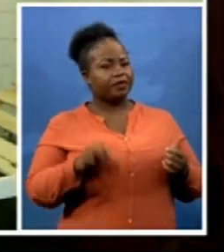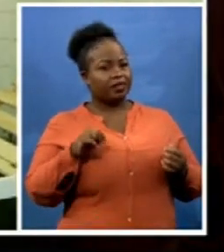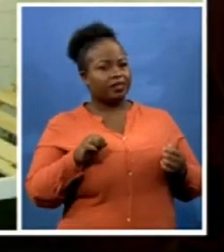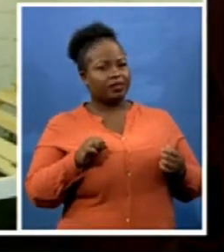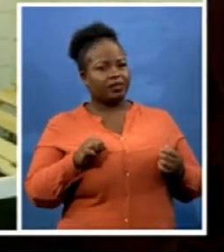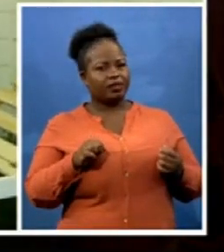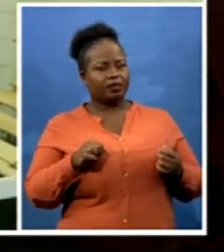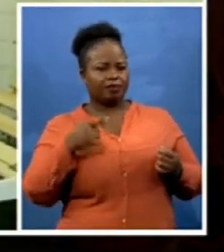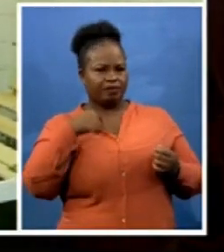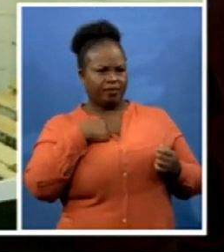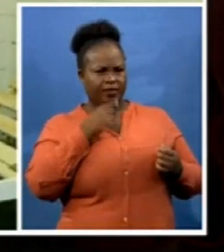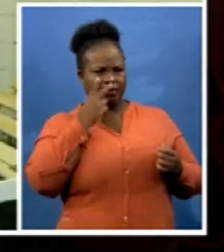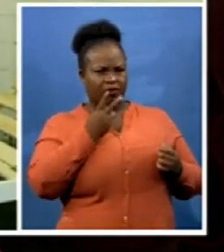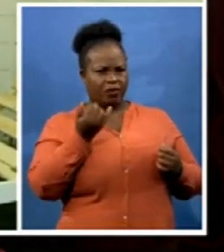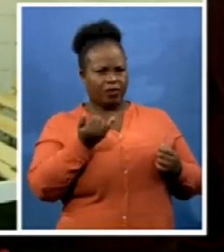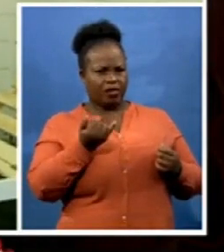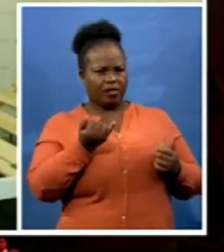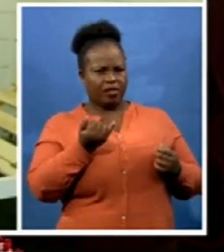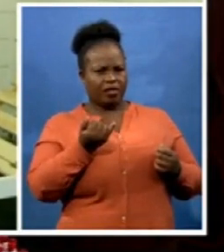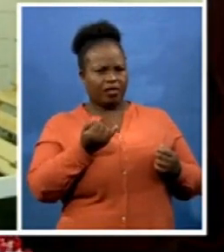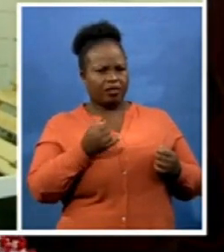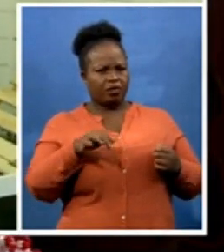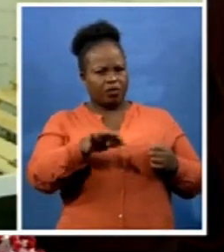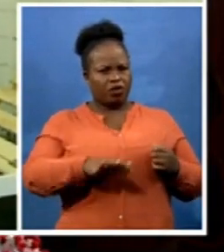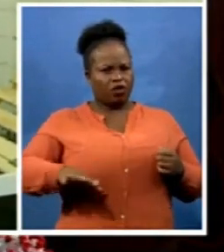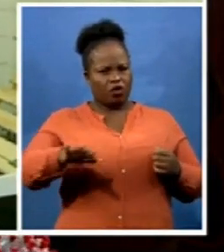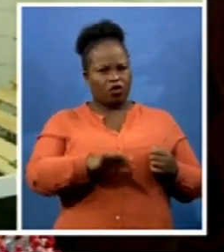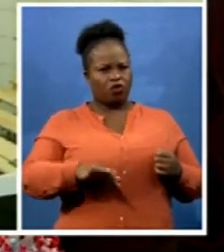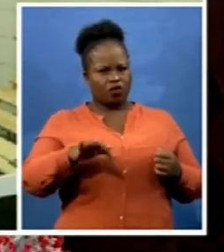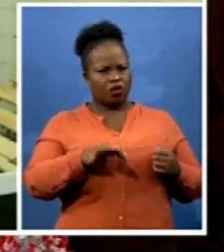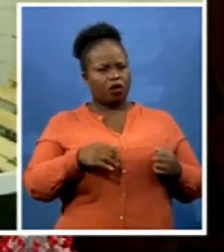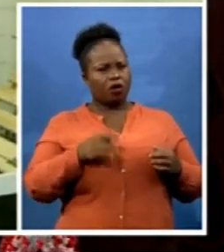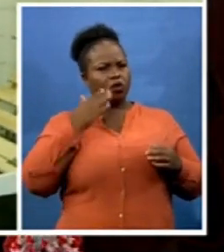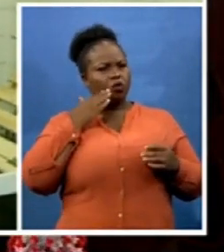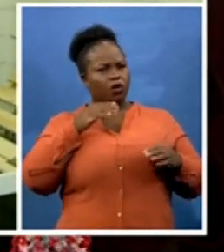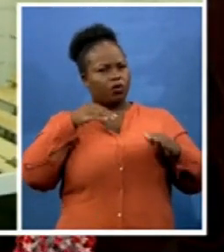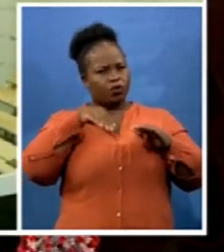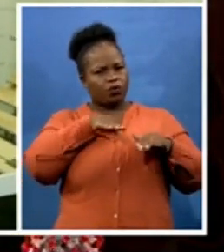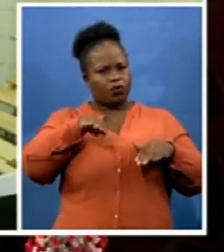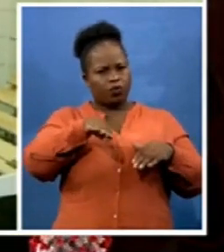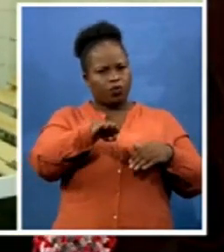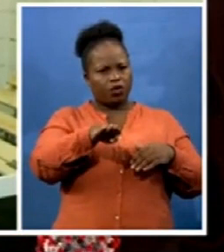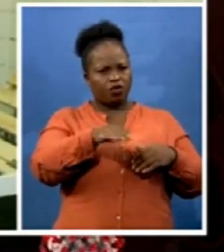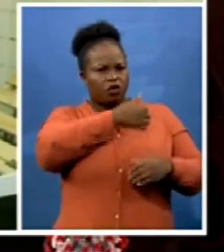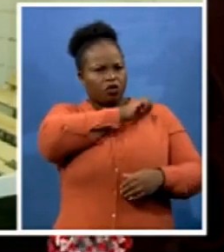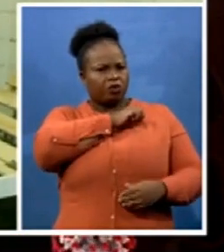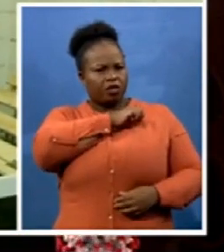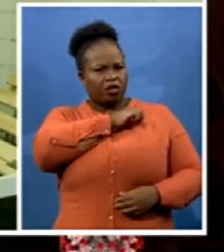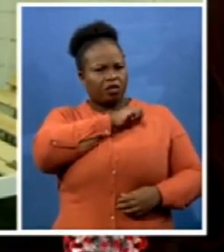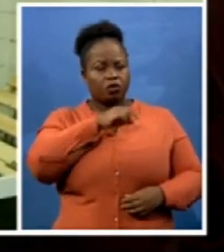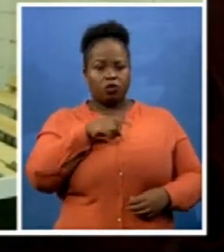the small area where you are, where you are driving in into the hospital, are you getting a sense that people are observing